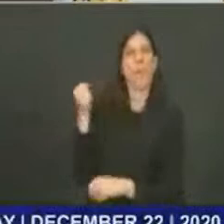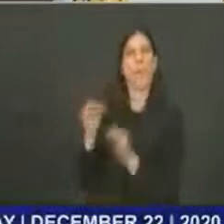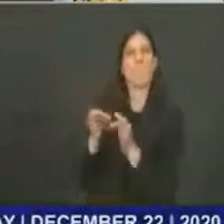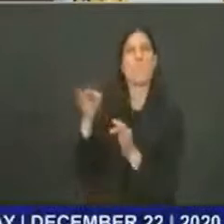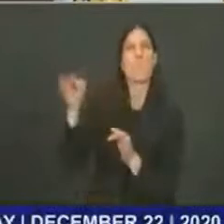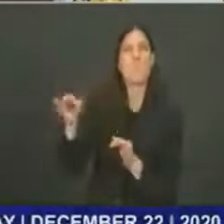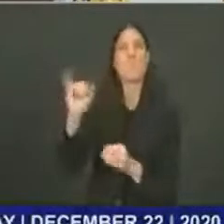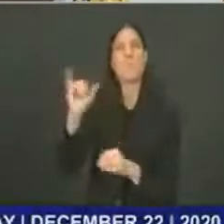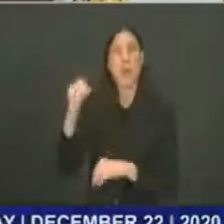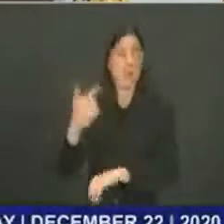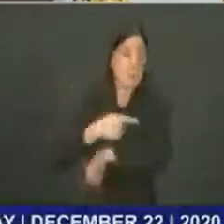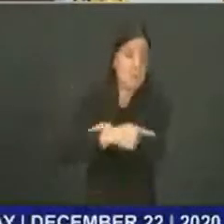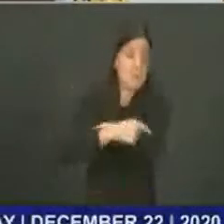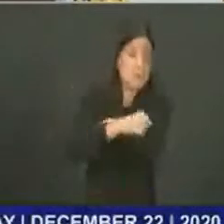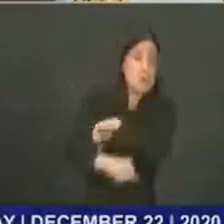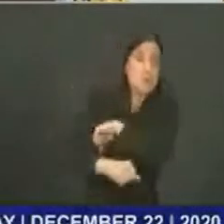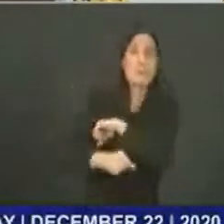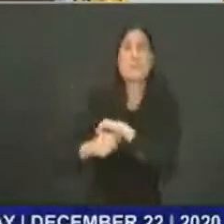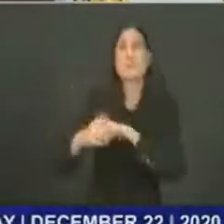very little incoming revenue.